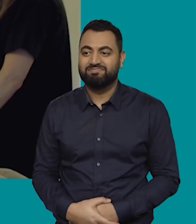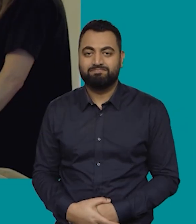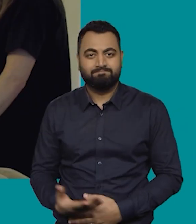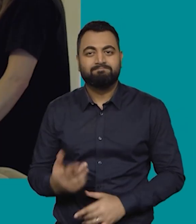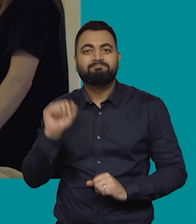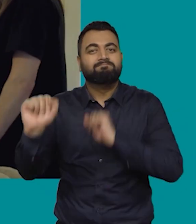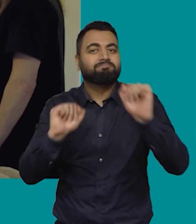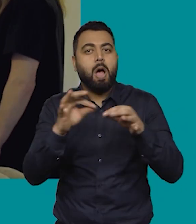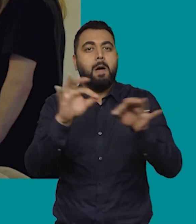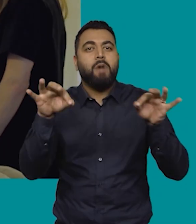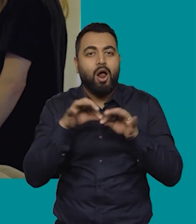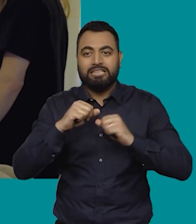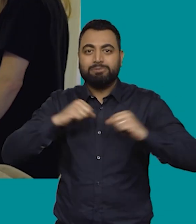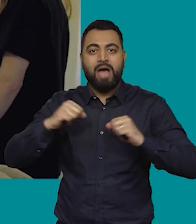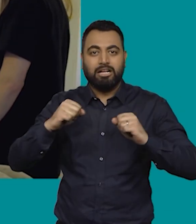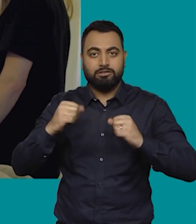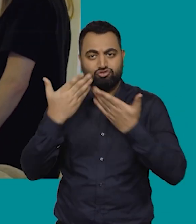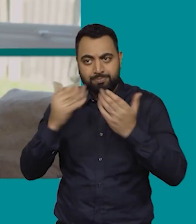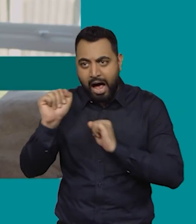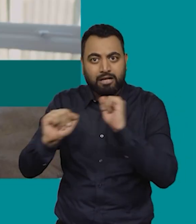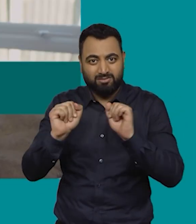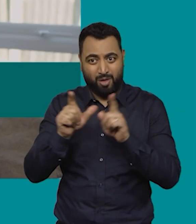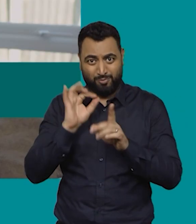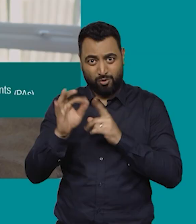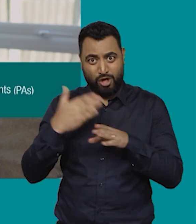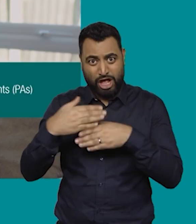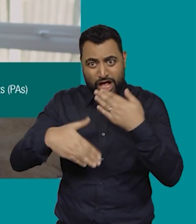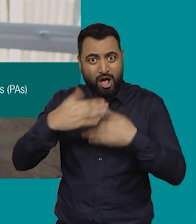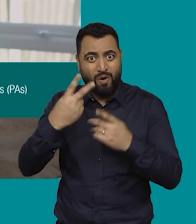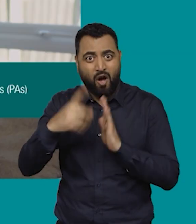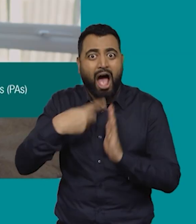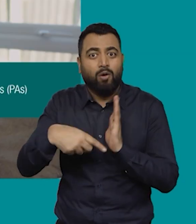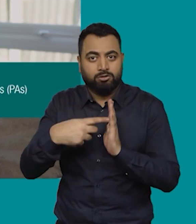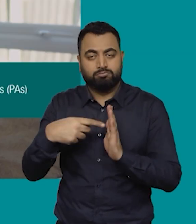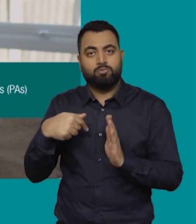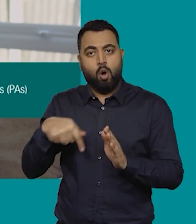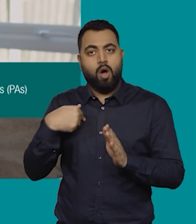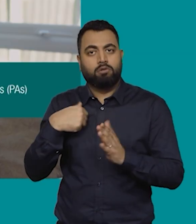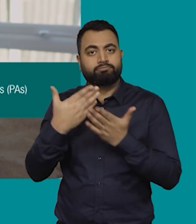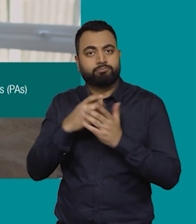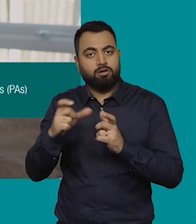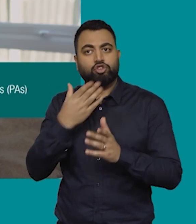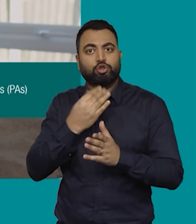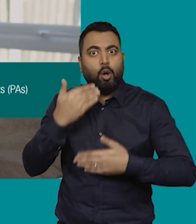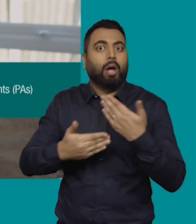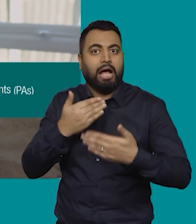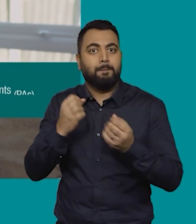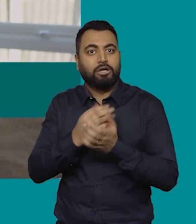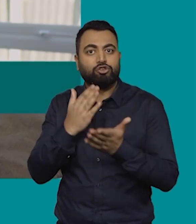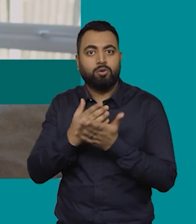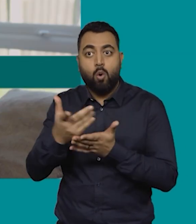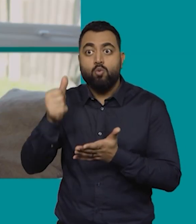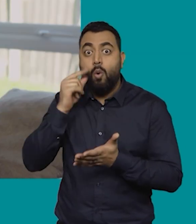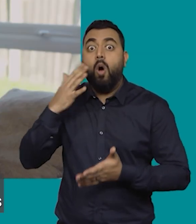Respecting each other's boundaries and space, particularly if you have 24-hour support, which I'm